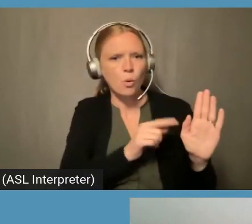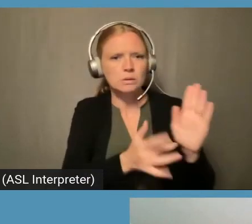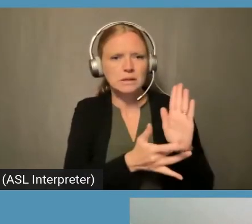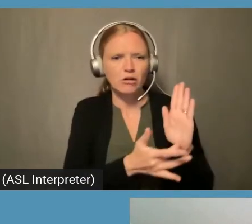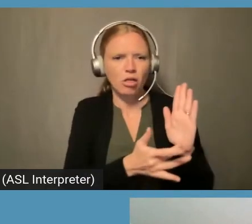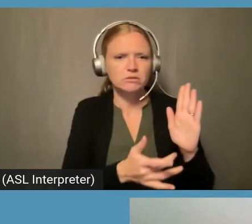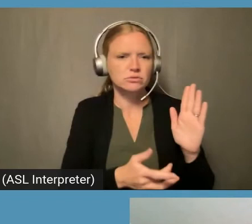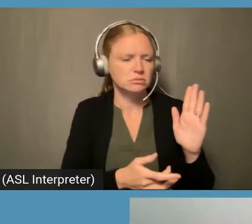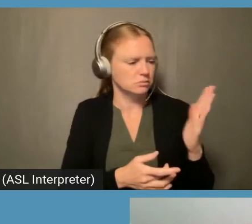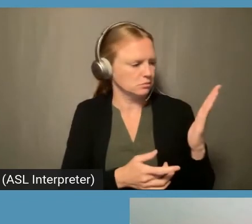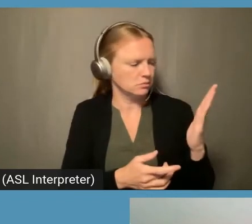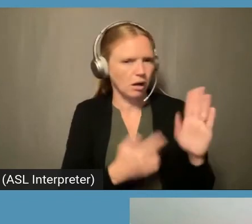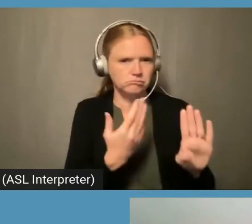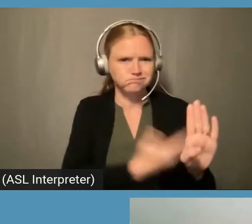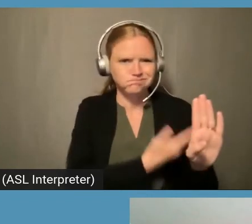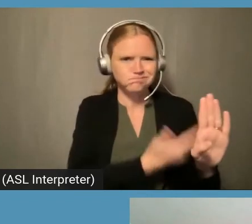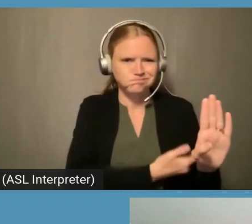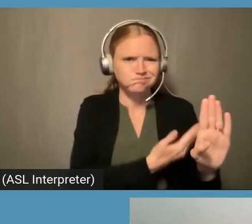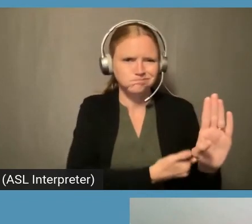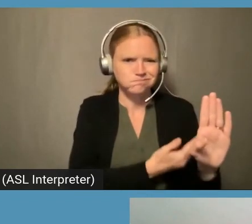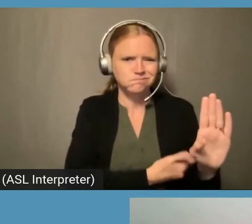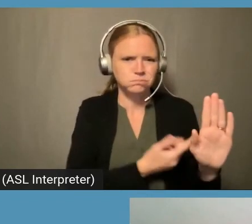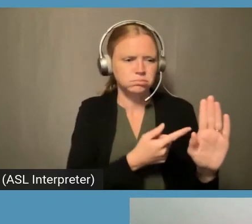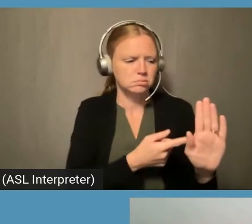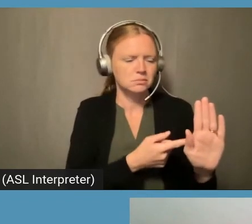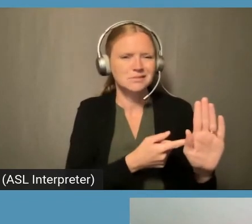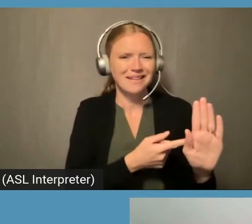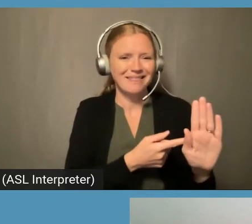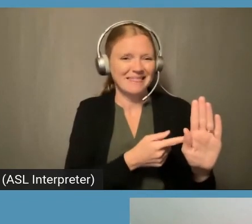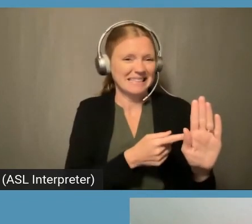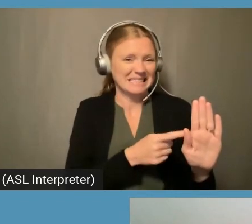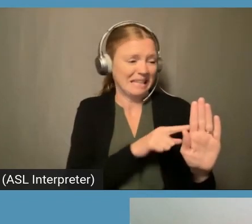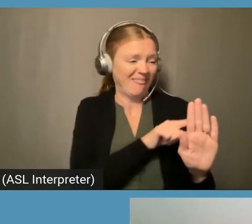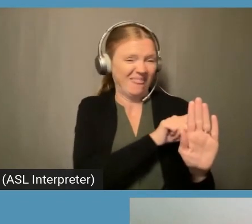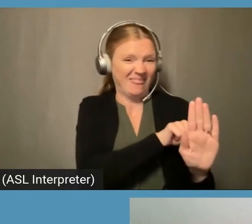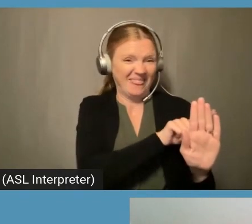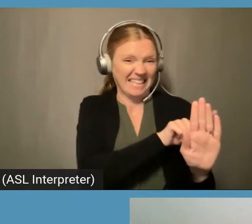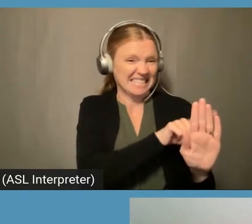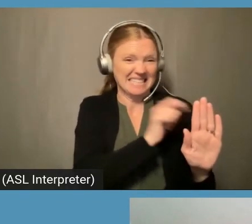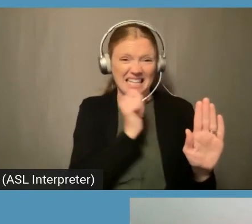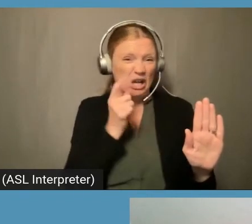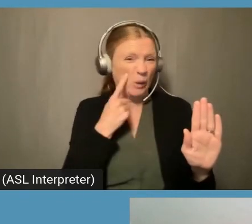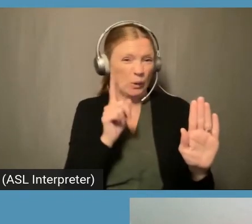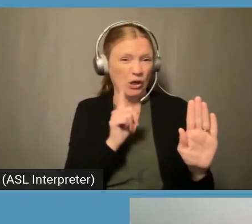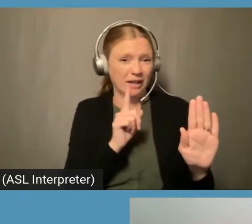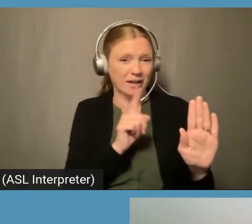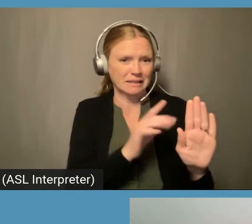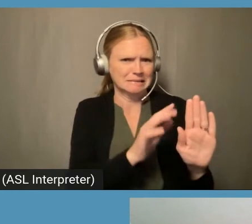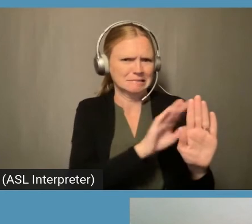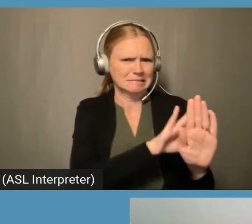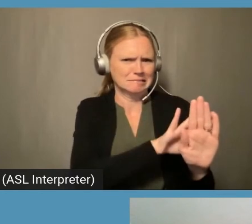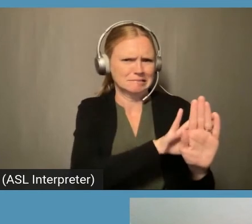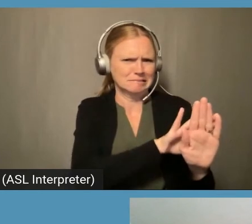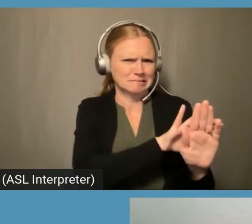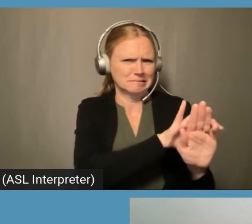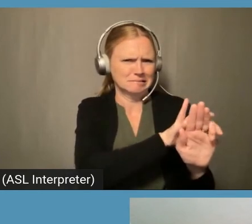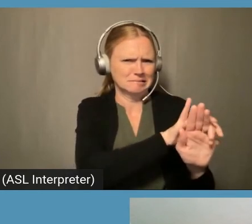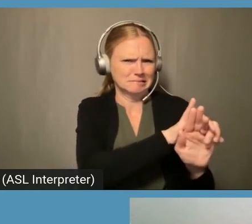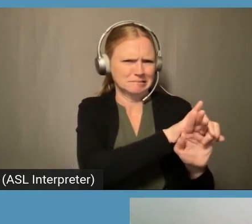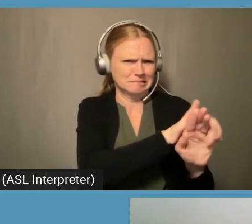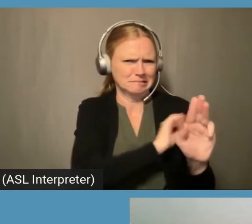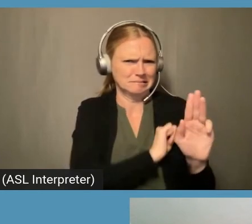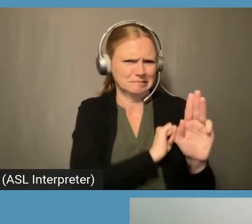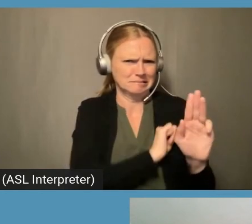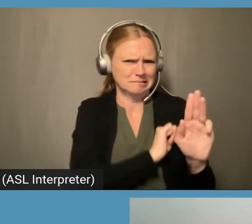technology, because you can take that part that's not working and think, okay, what do I need to do to make